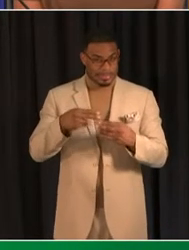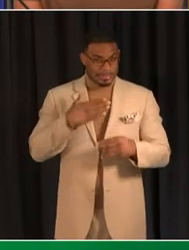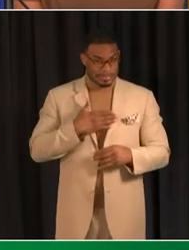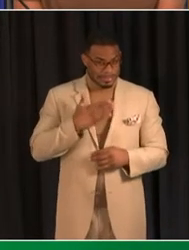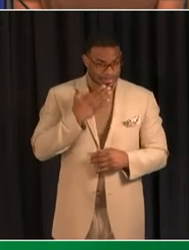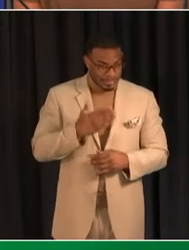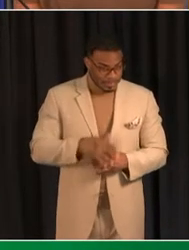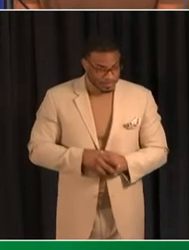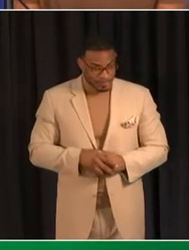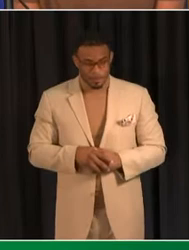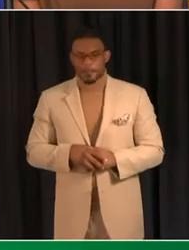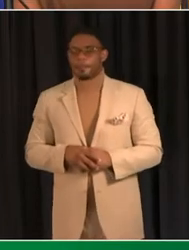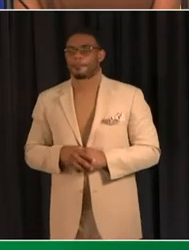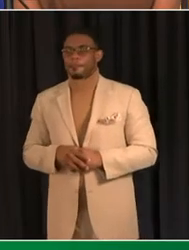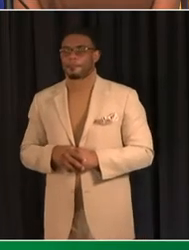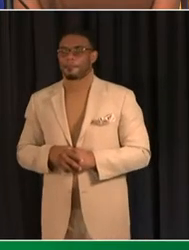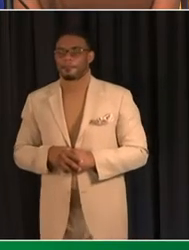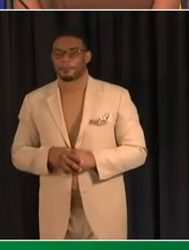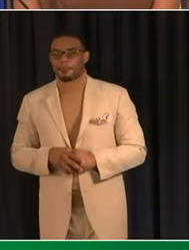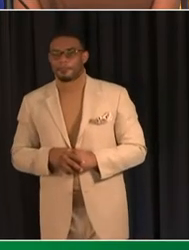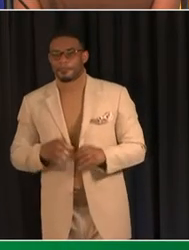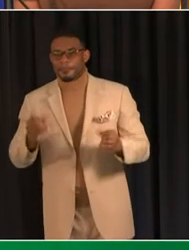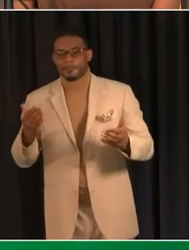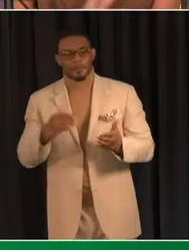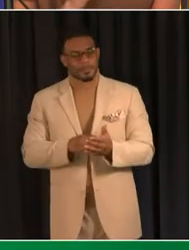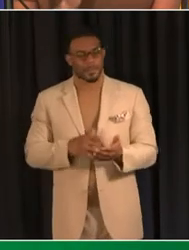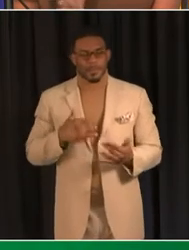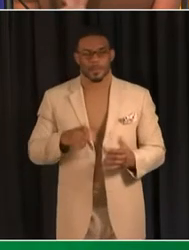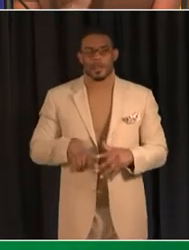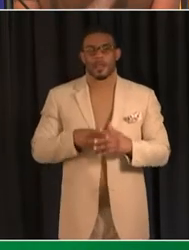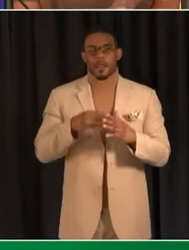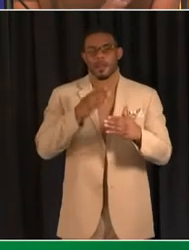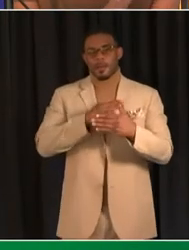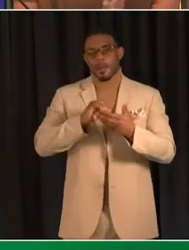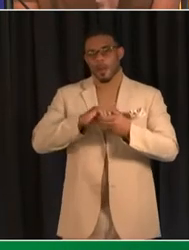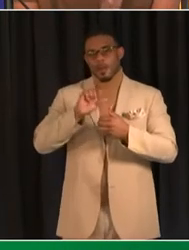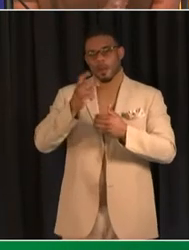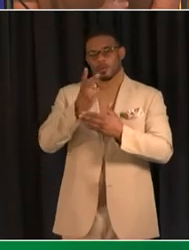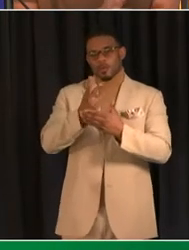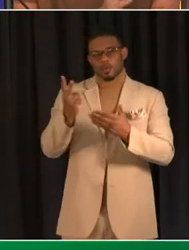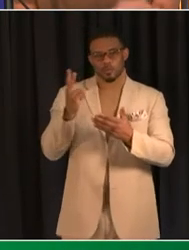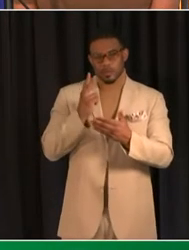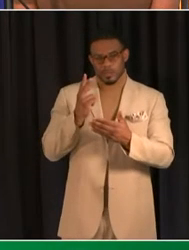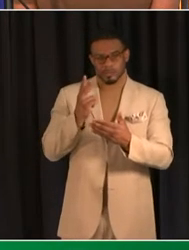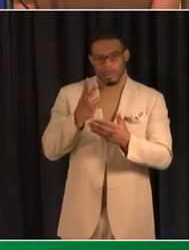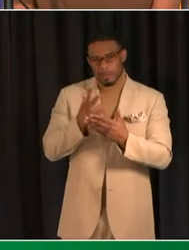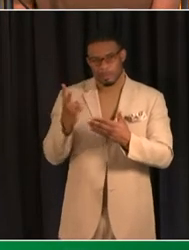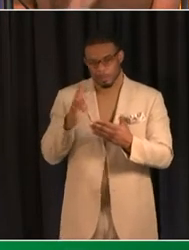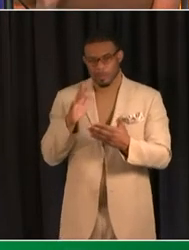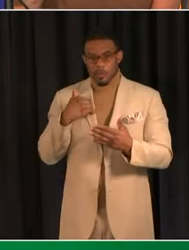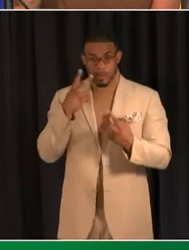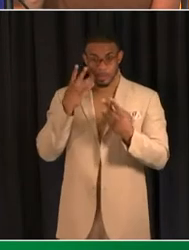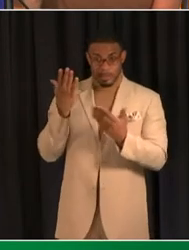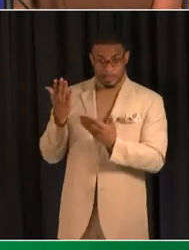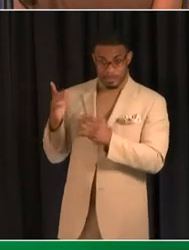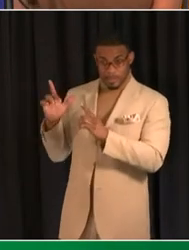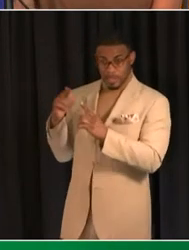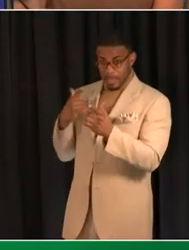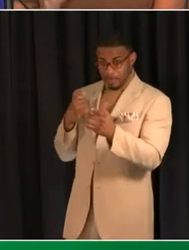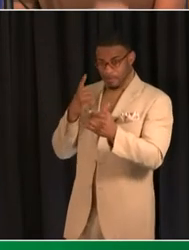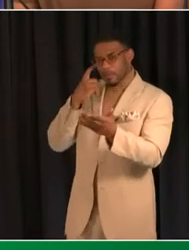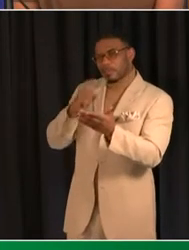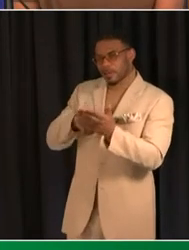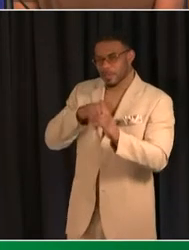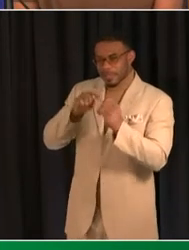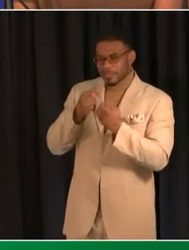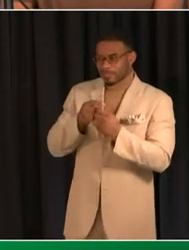the next slide, please. Thank you. So again, we launched this partnership about 2.5 weeks ago. what you're seeing here, and I have to give